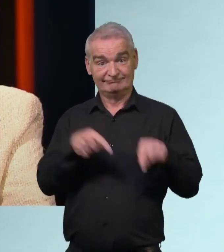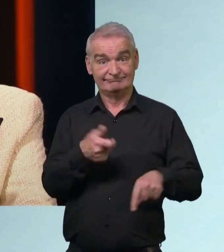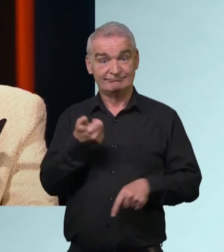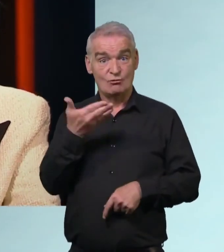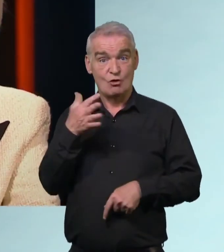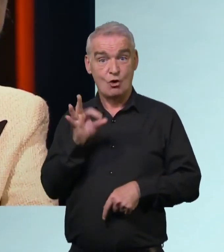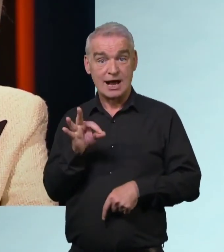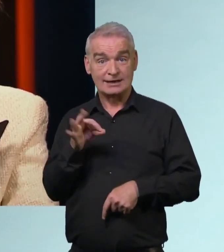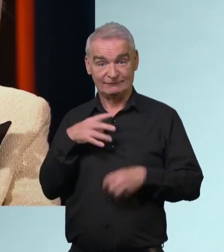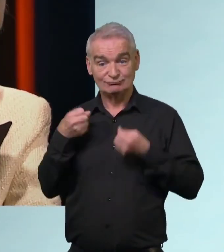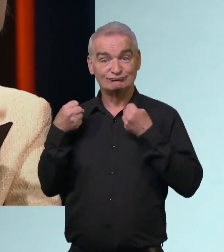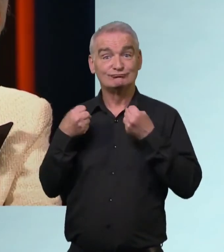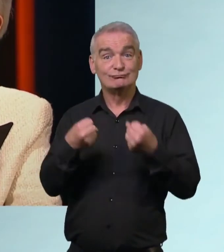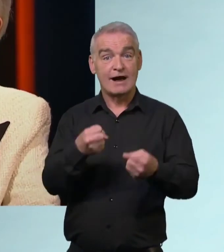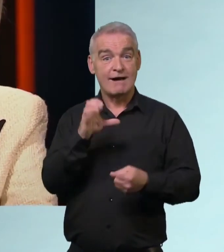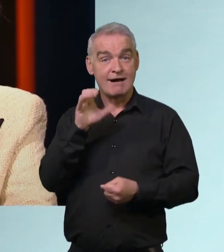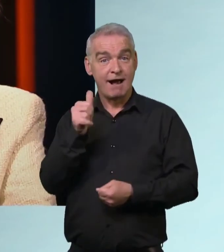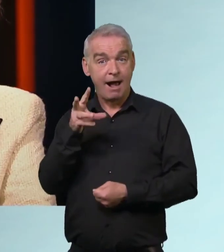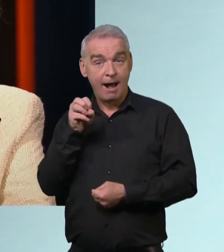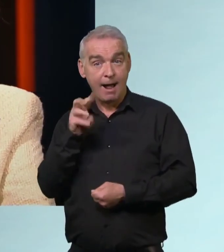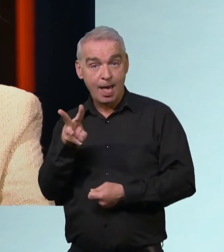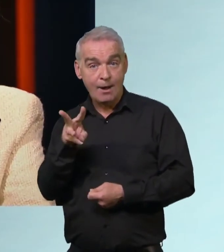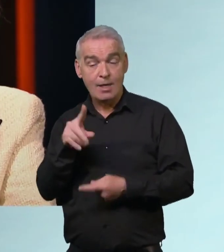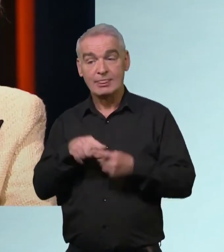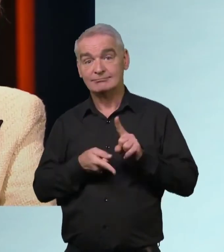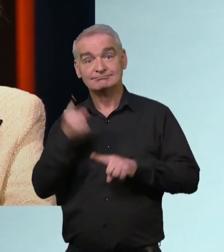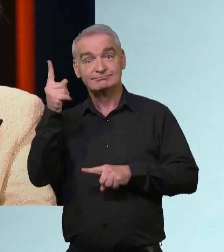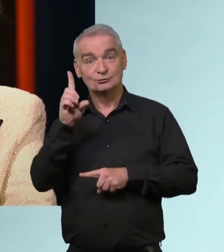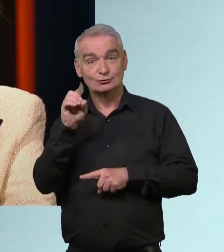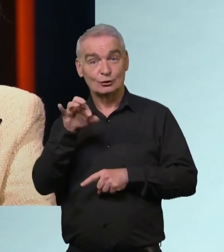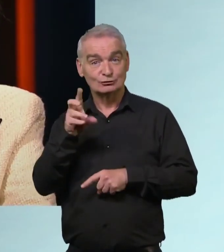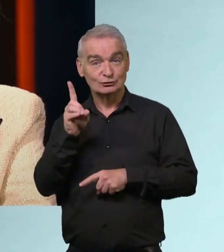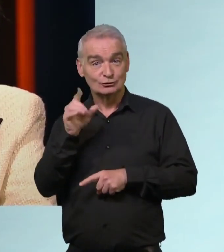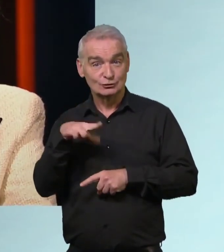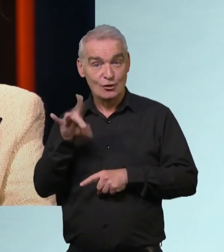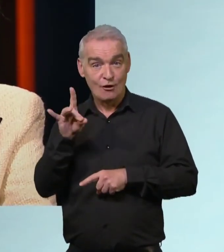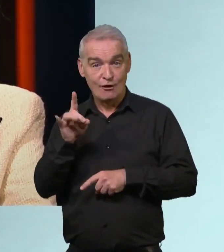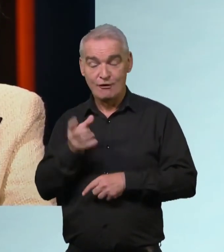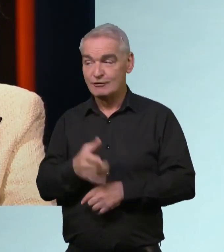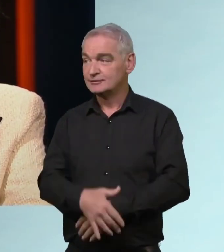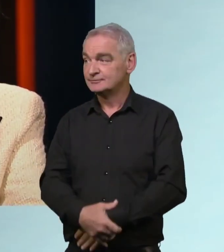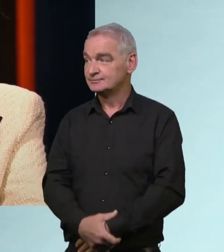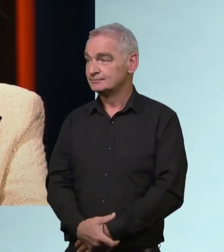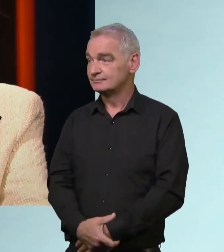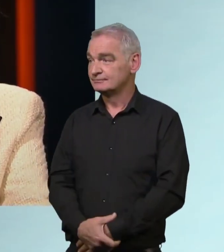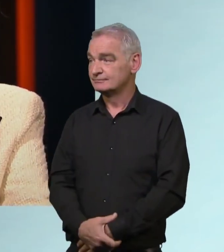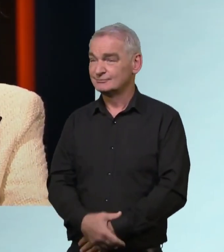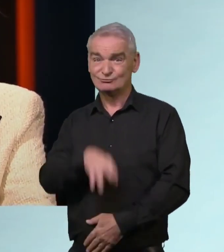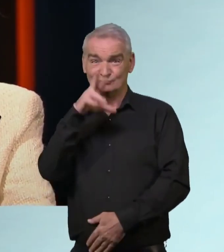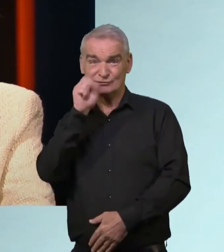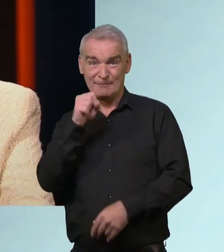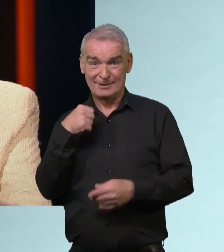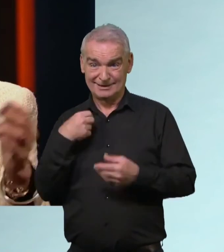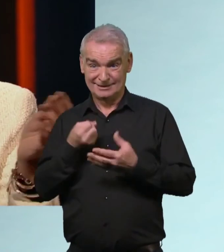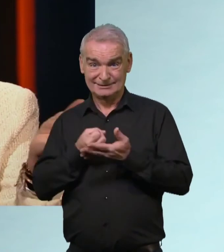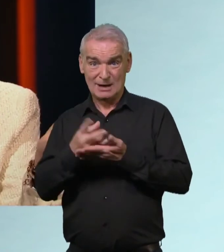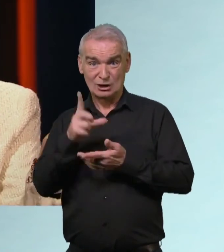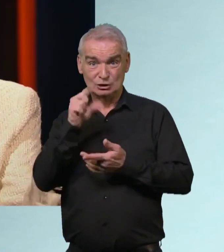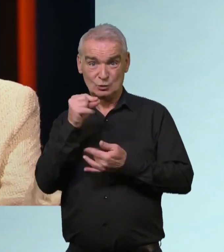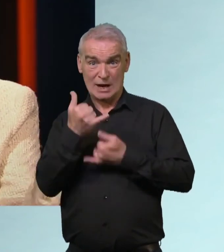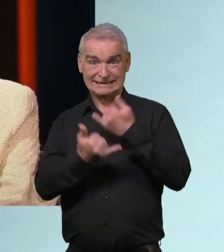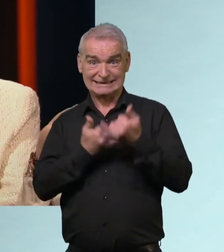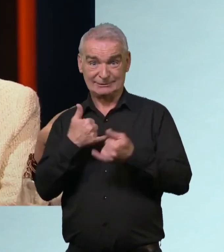And I drove down to Carlow and then up to Dundalk. So, yeah. I mean, I spent